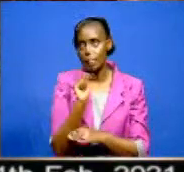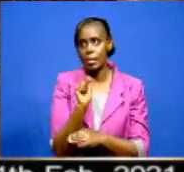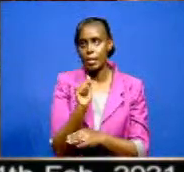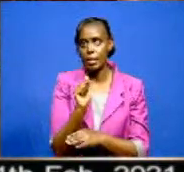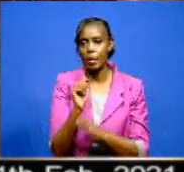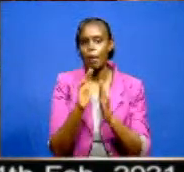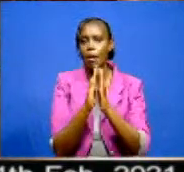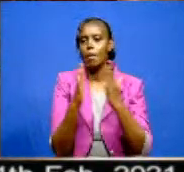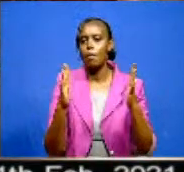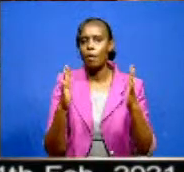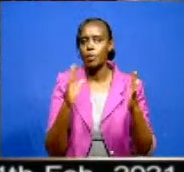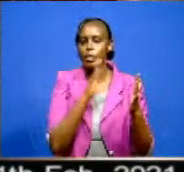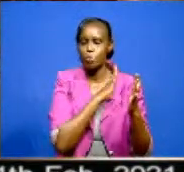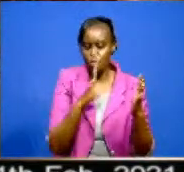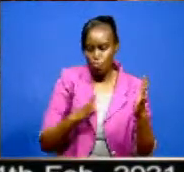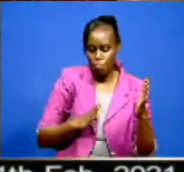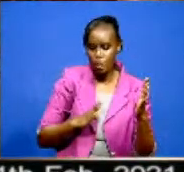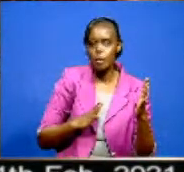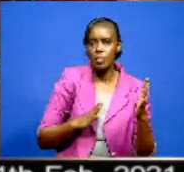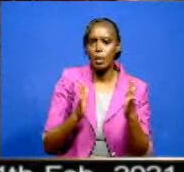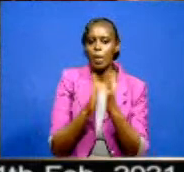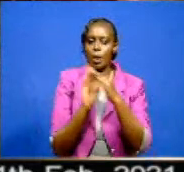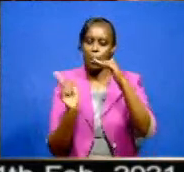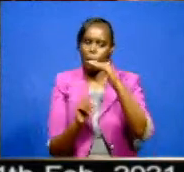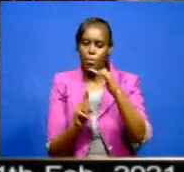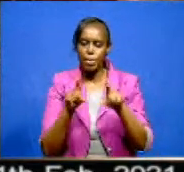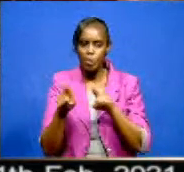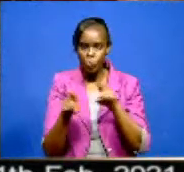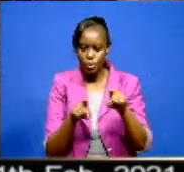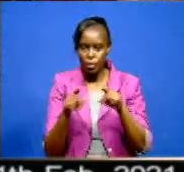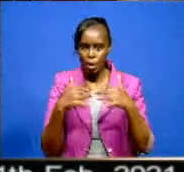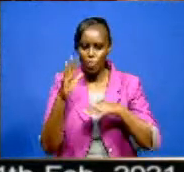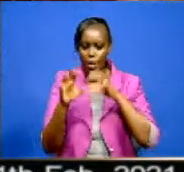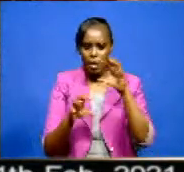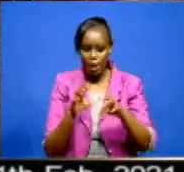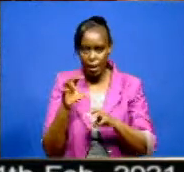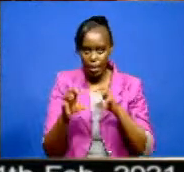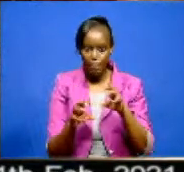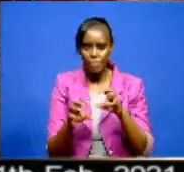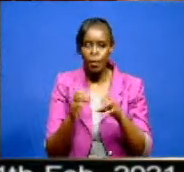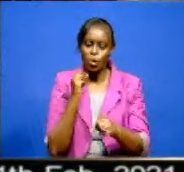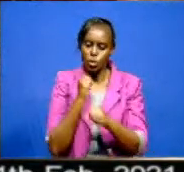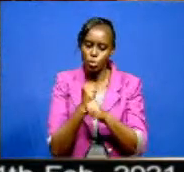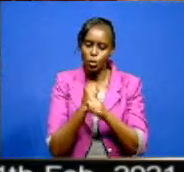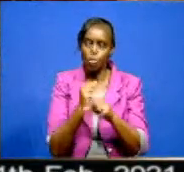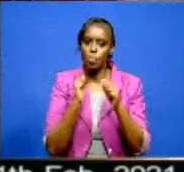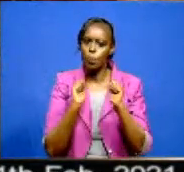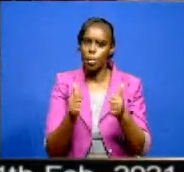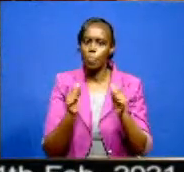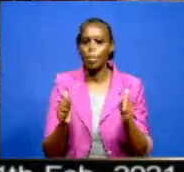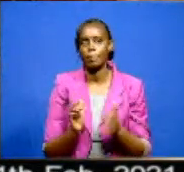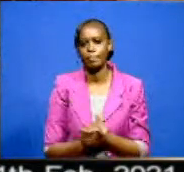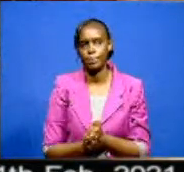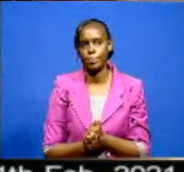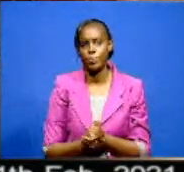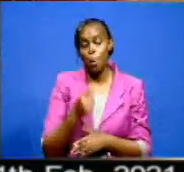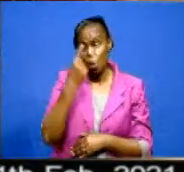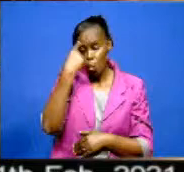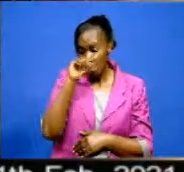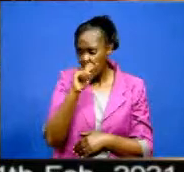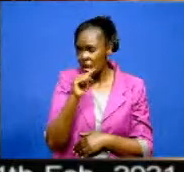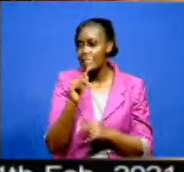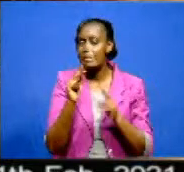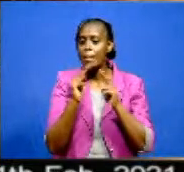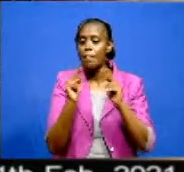and congratulate the committee and the Minister of Tourism and Wildlife for a job well done. Policy is very